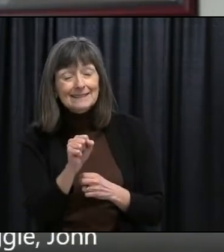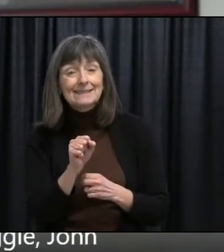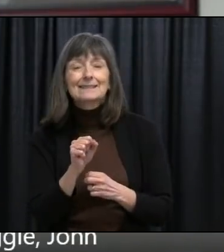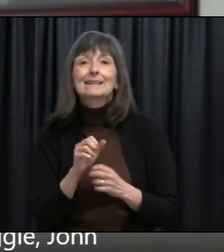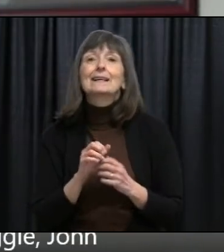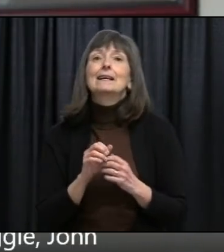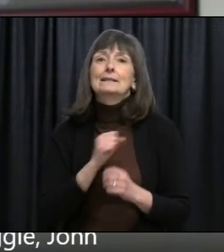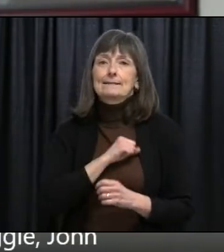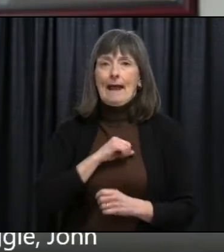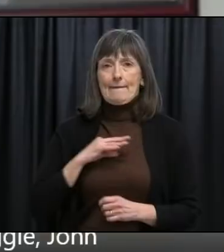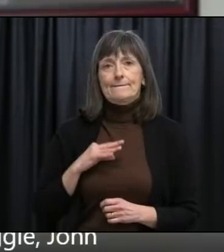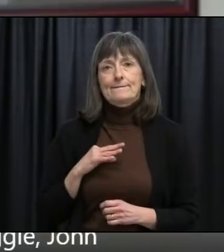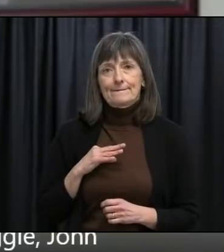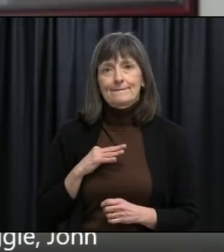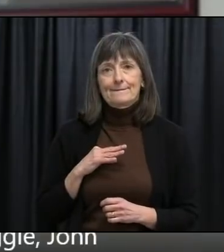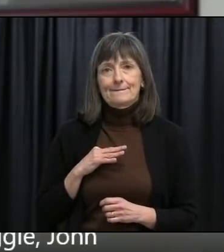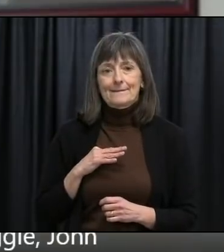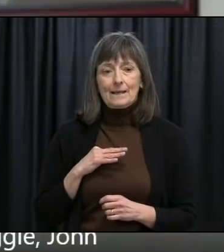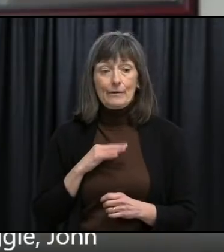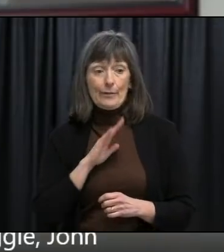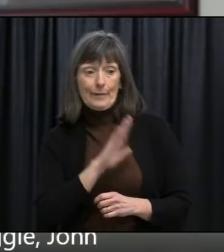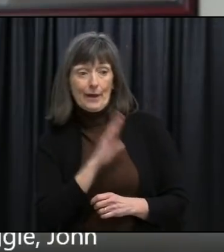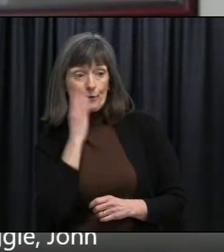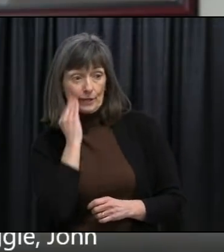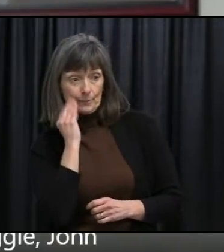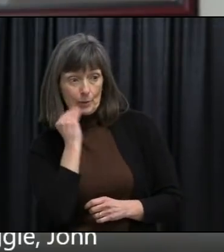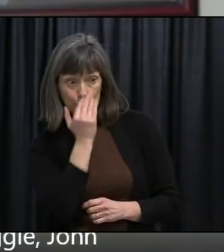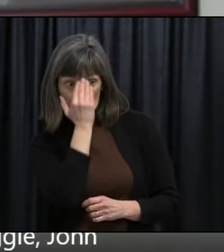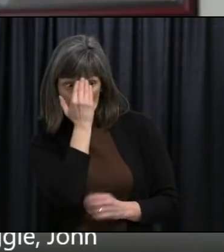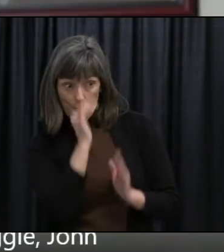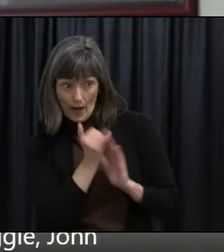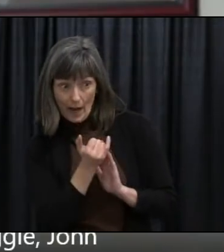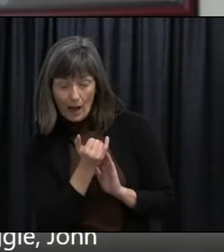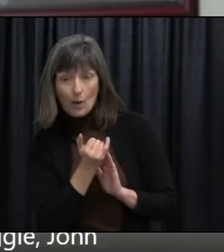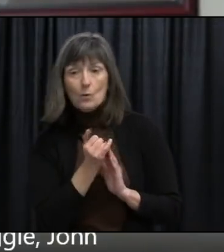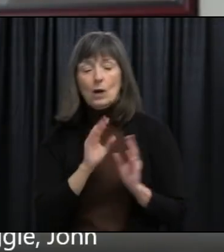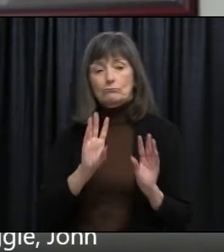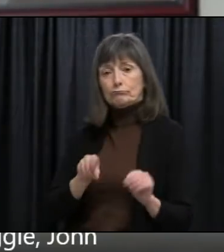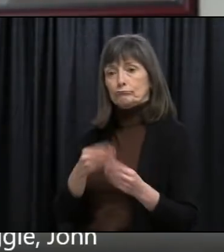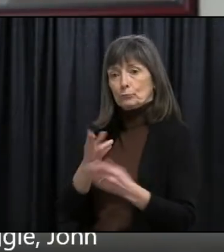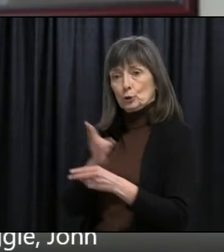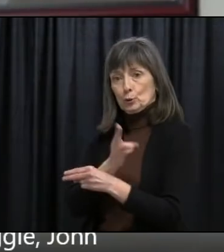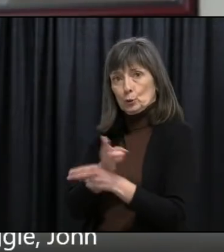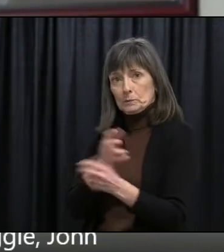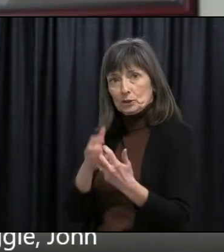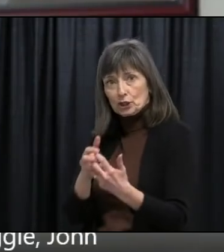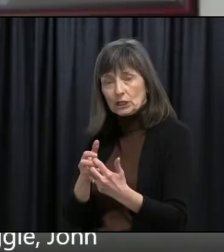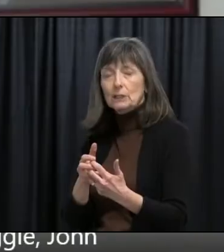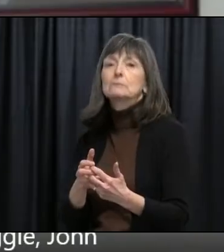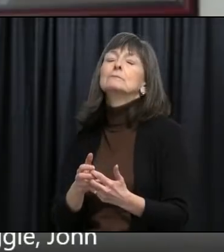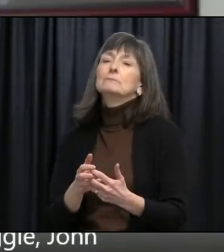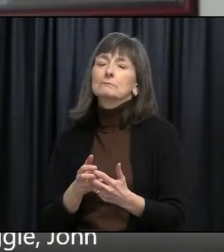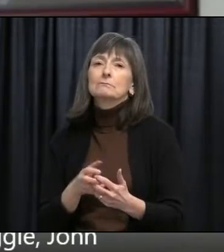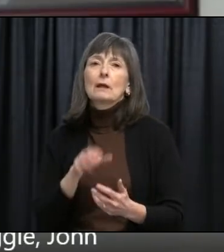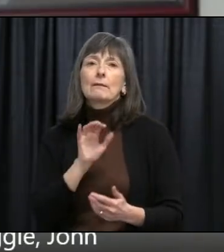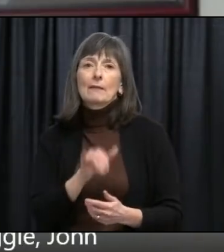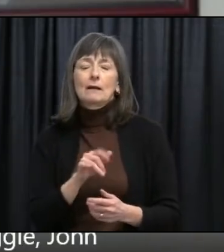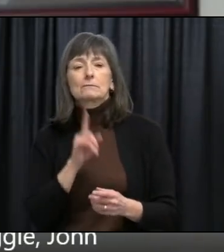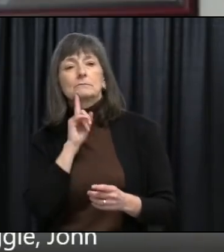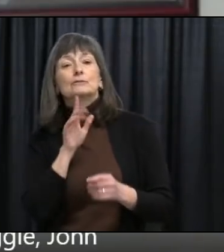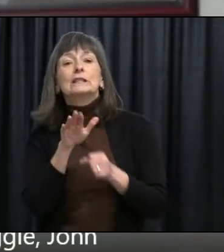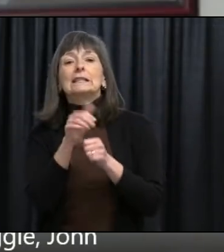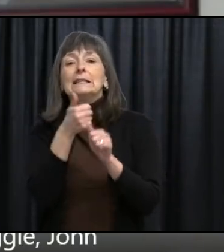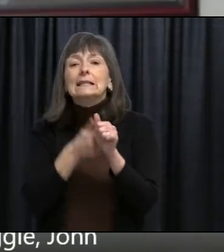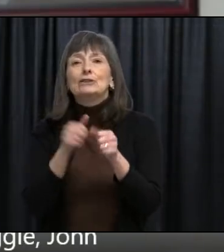redeploy staff with appropriate experience. That is very much more of an operational question with the RHAs.